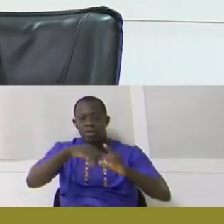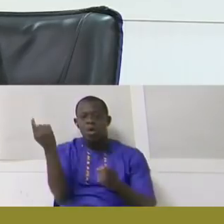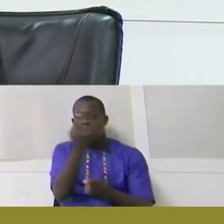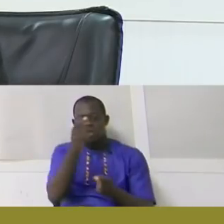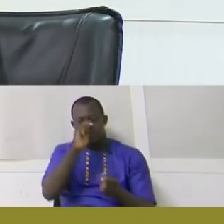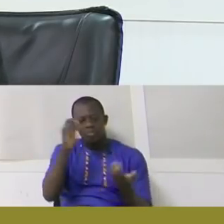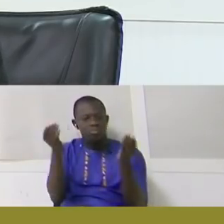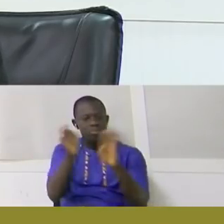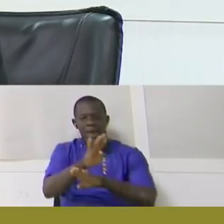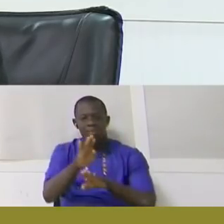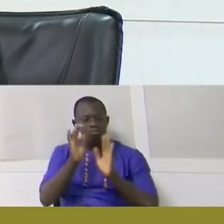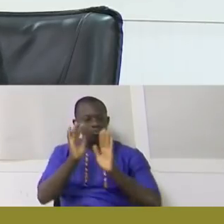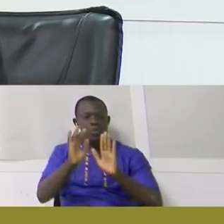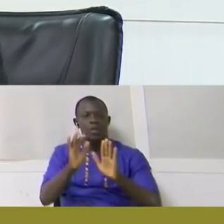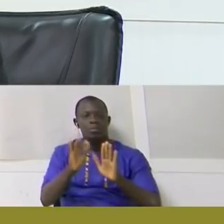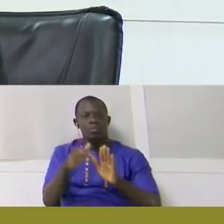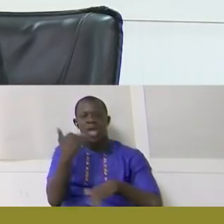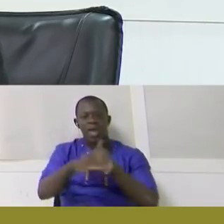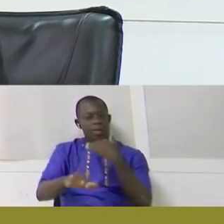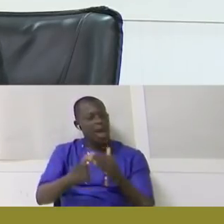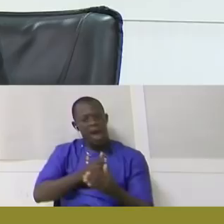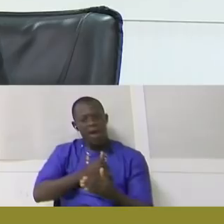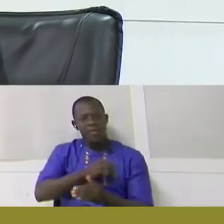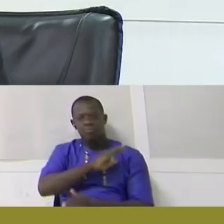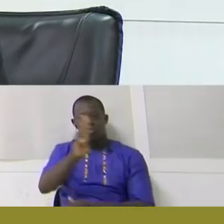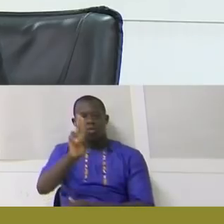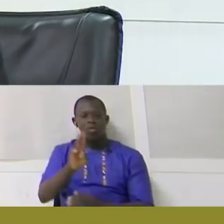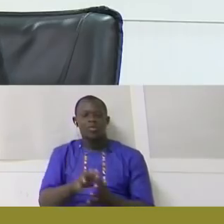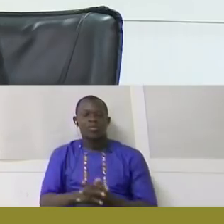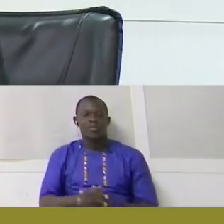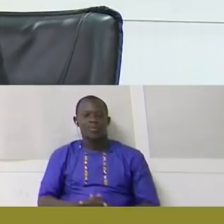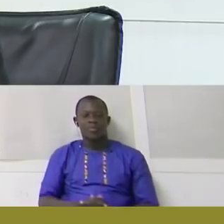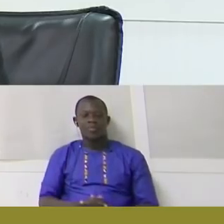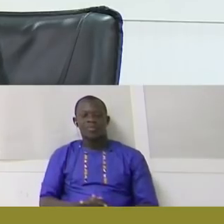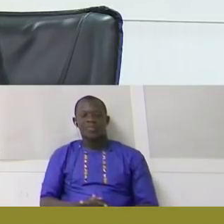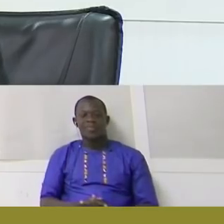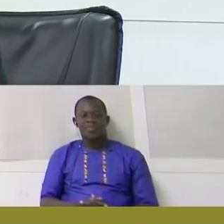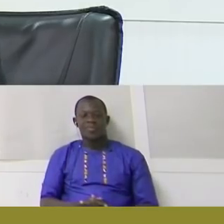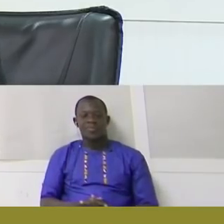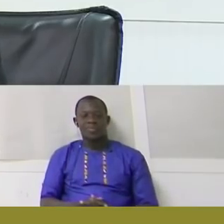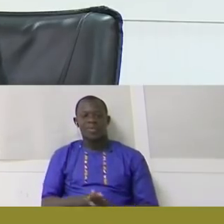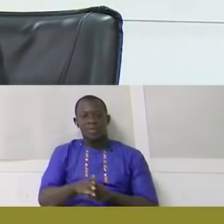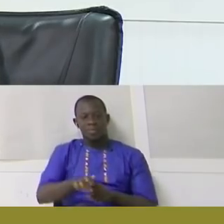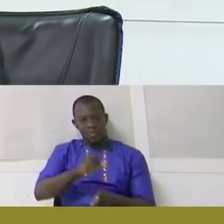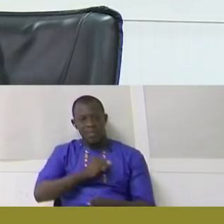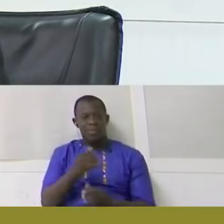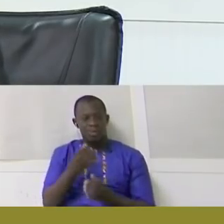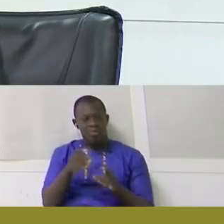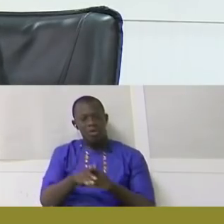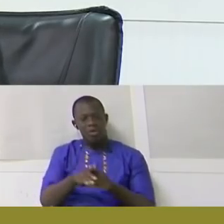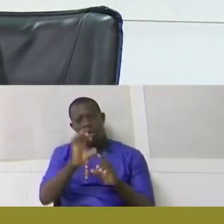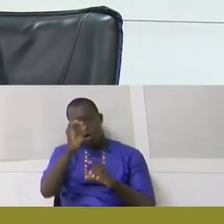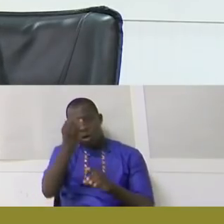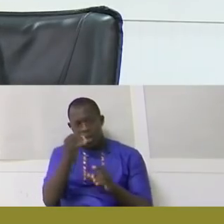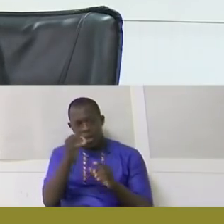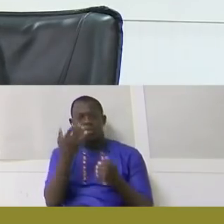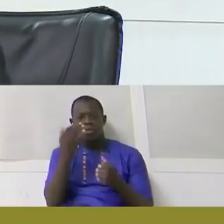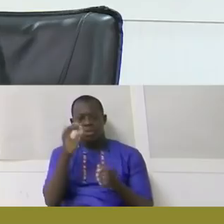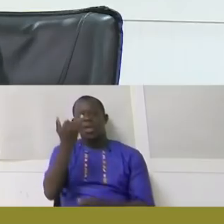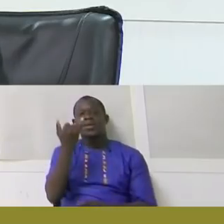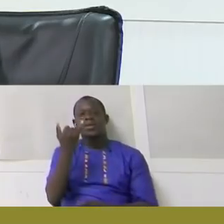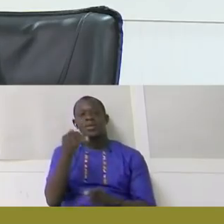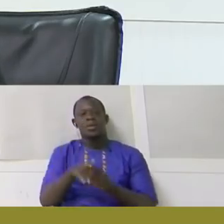for me? I told him yes, because now I am at the point of death. Munema a maneko wow. He said really? I said yes.